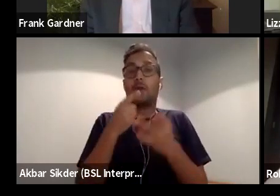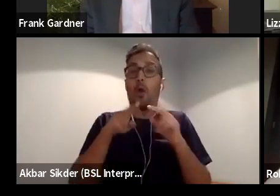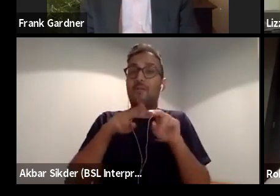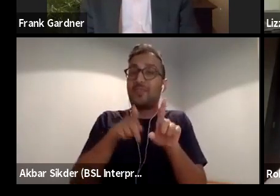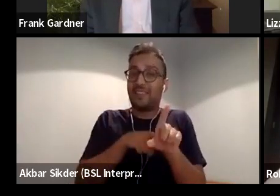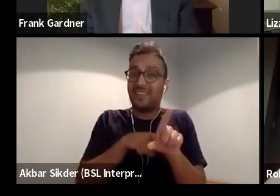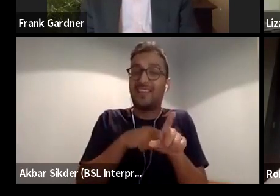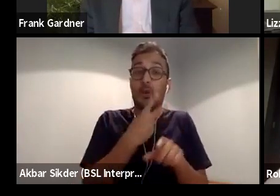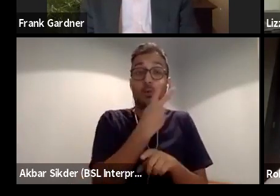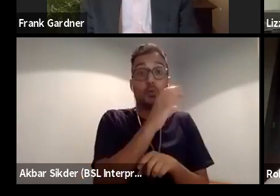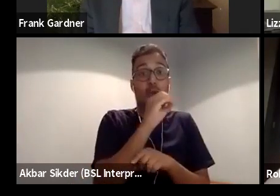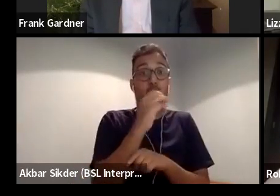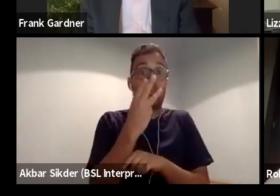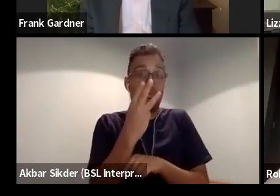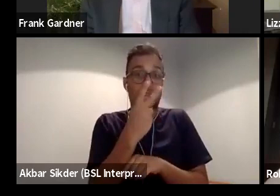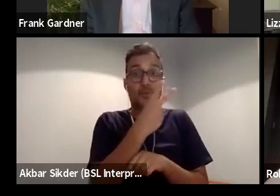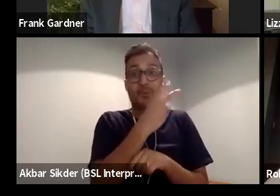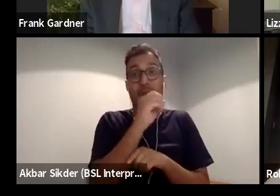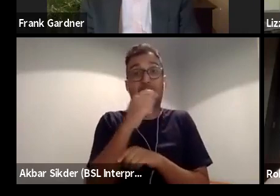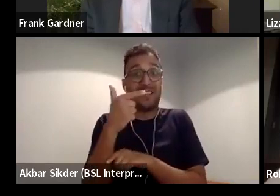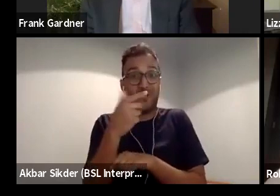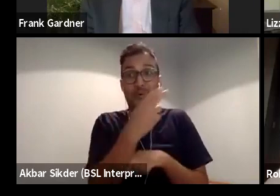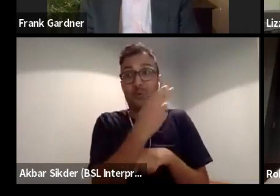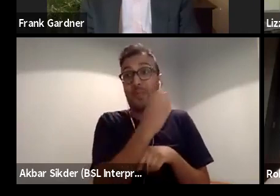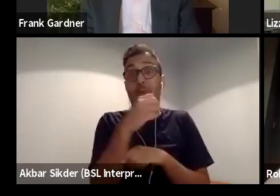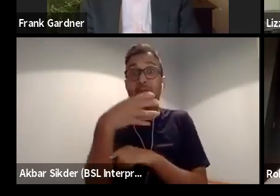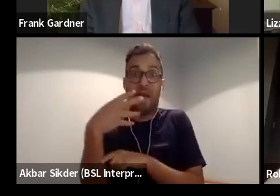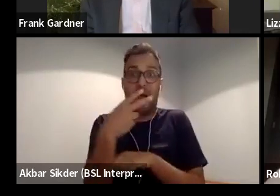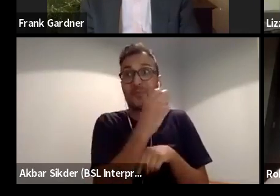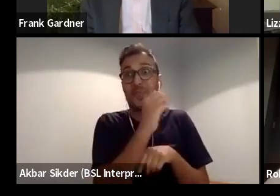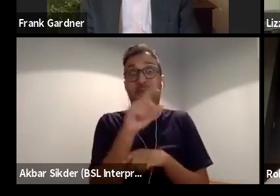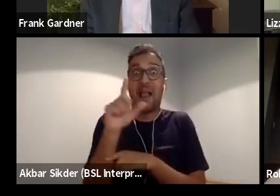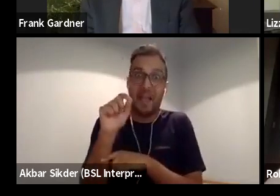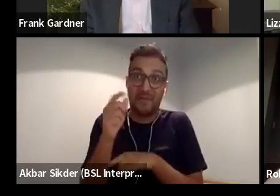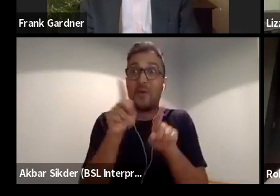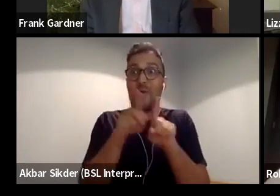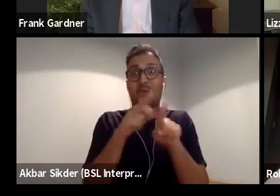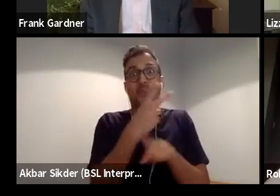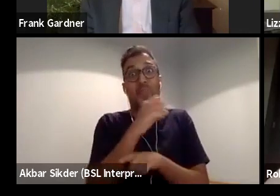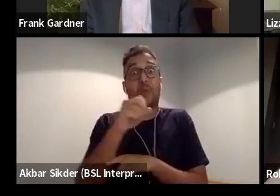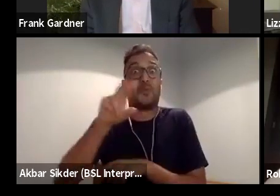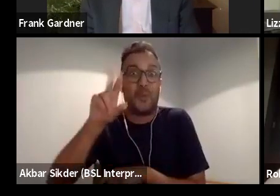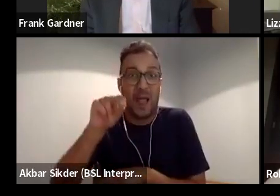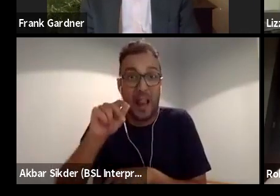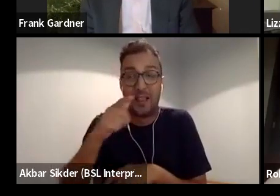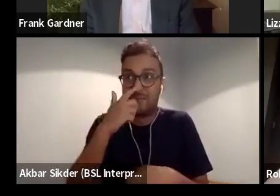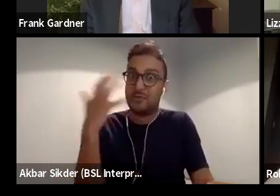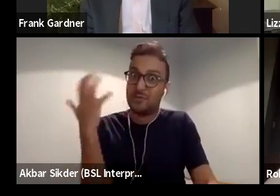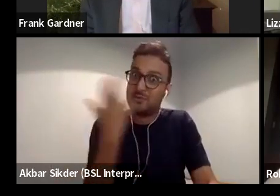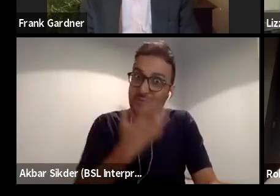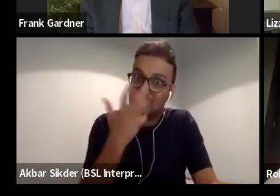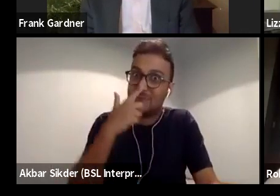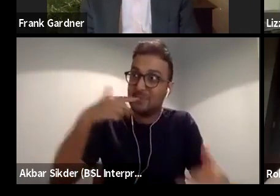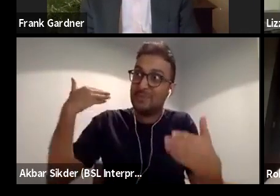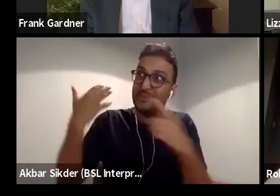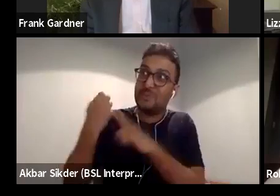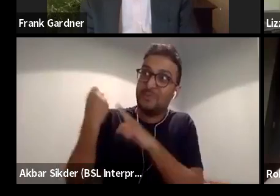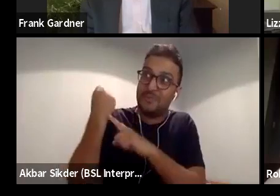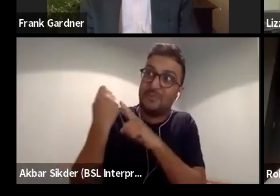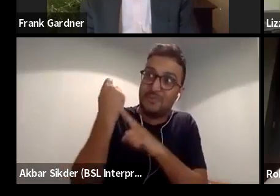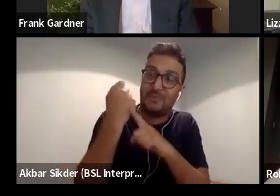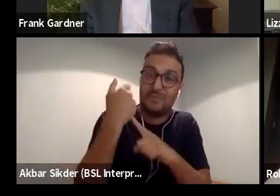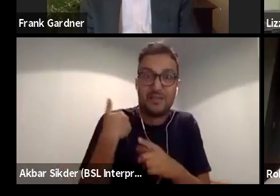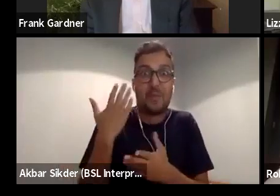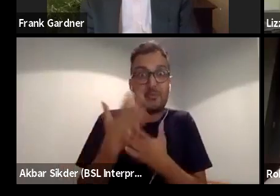2007, 2009, 2011, 2012, and I'm sure those won't be the last. Our next